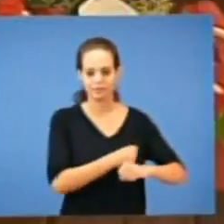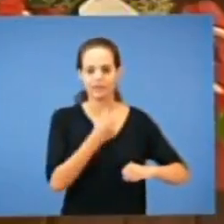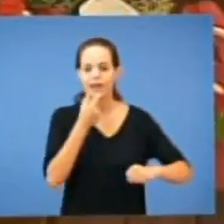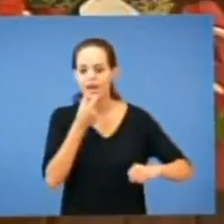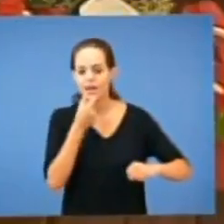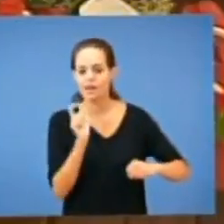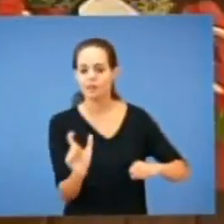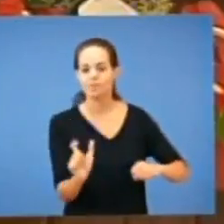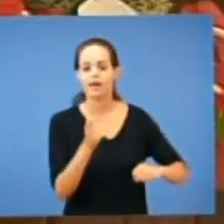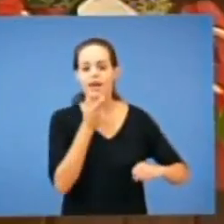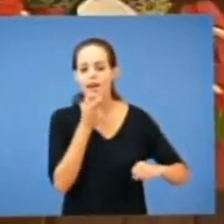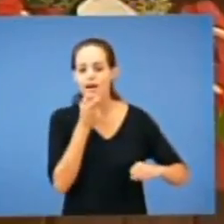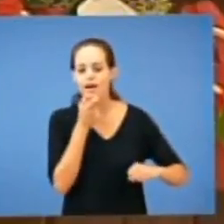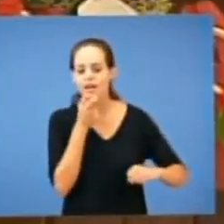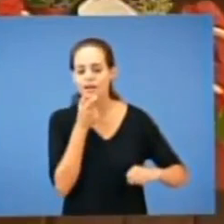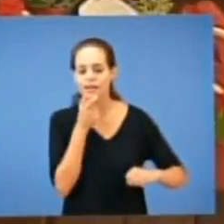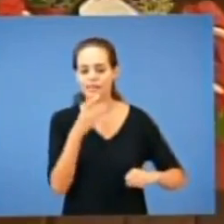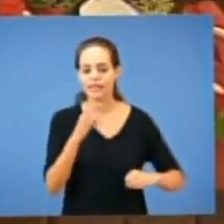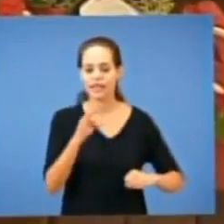pan.